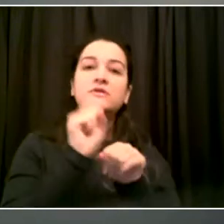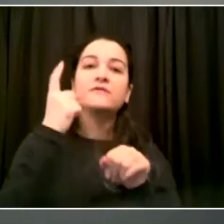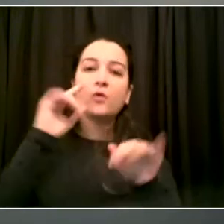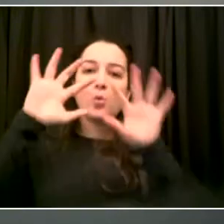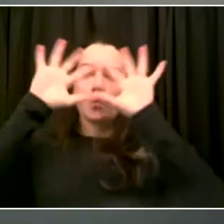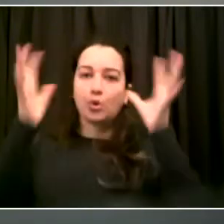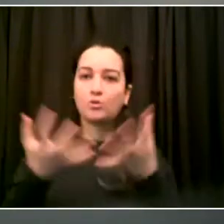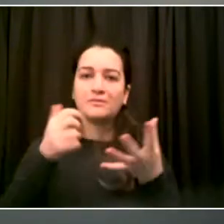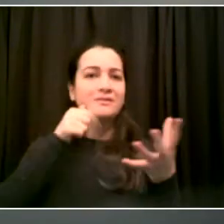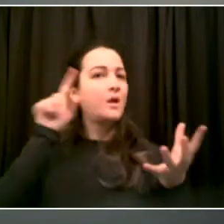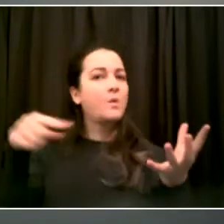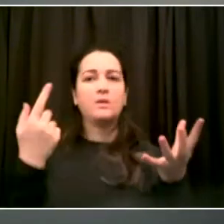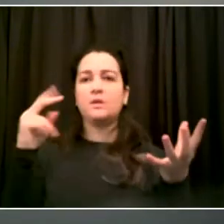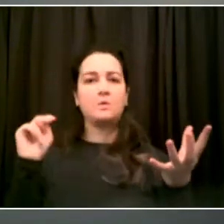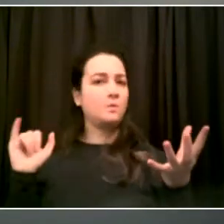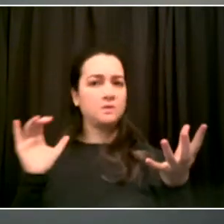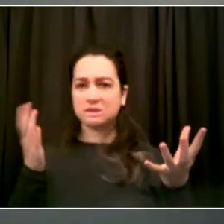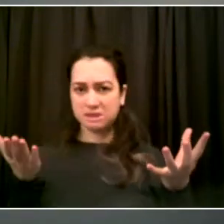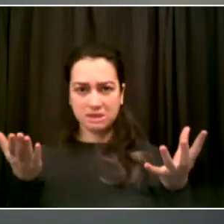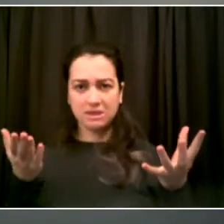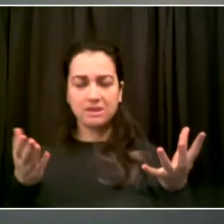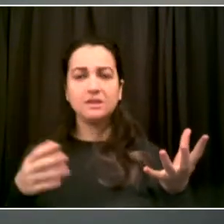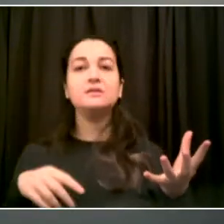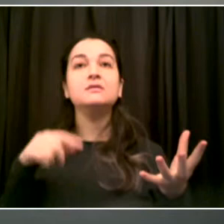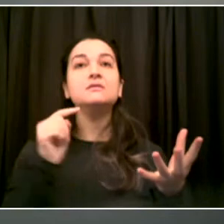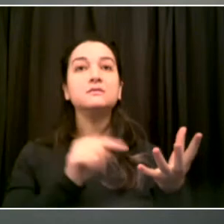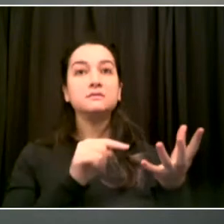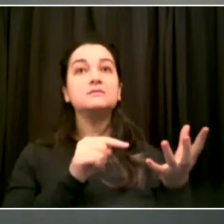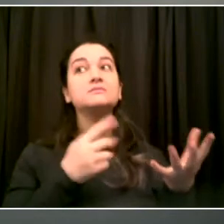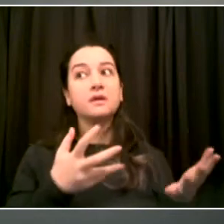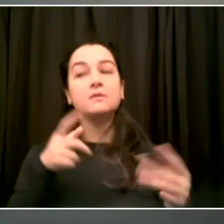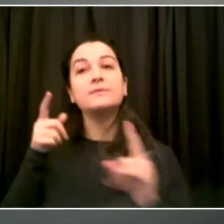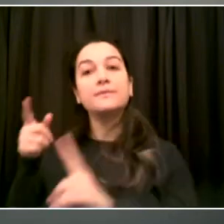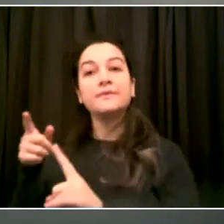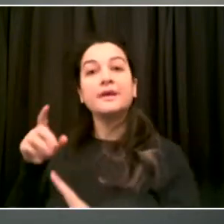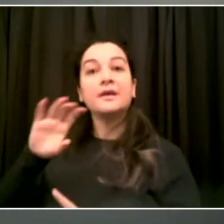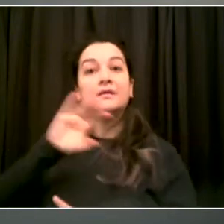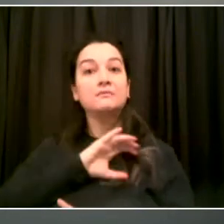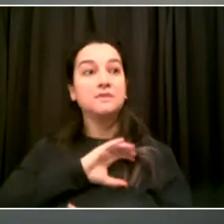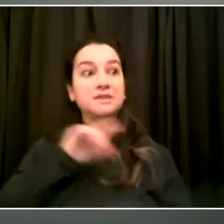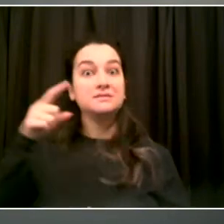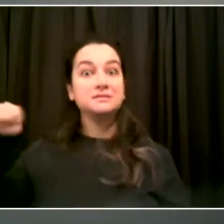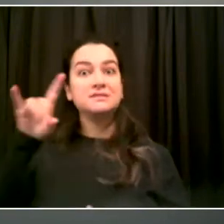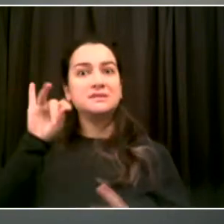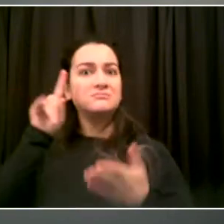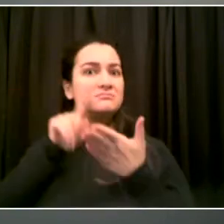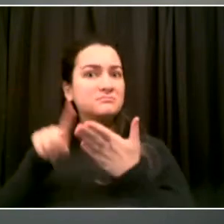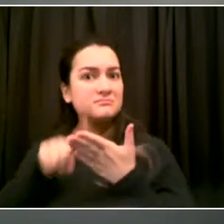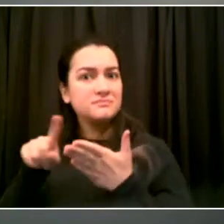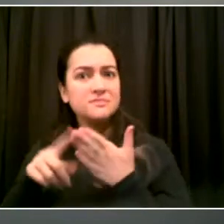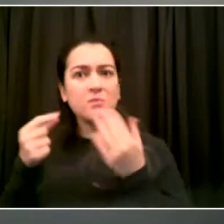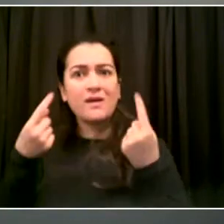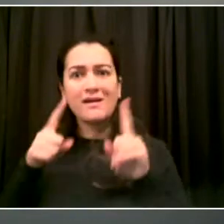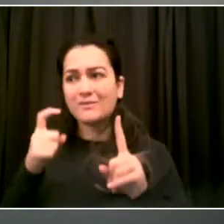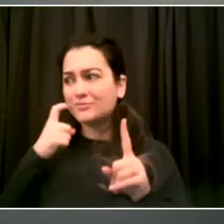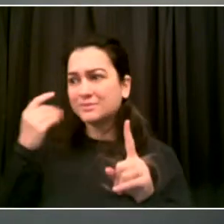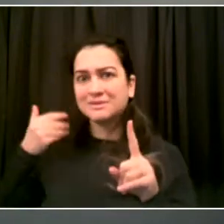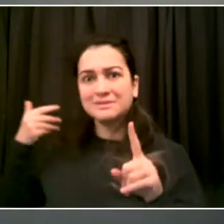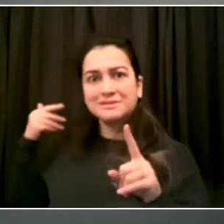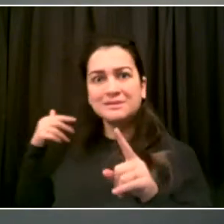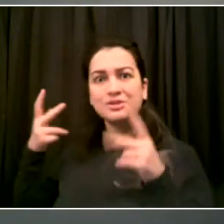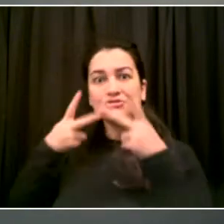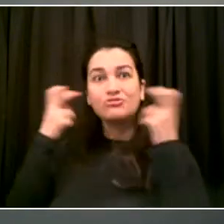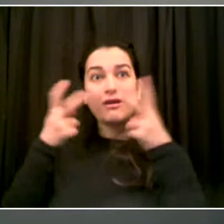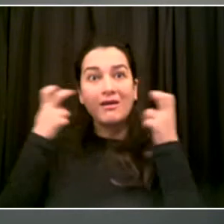crimes. Task Force is here to help in all aspects of the investigation, and we are here to guarantee there's a strong and appropriate response to the hate